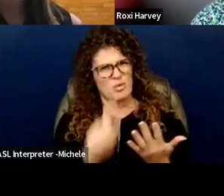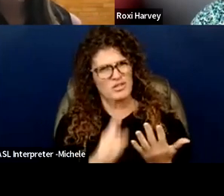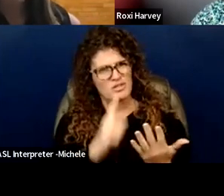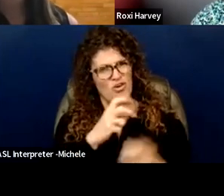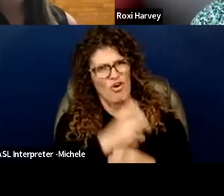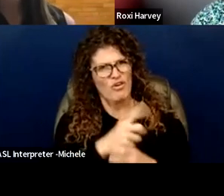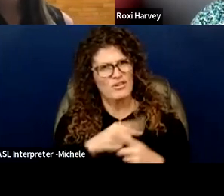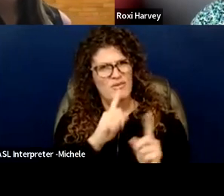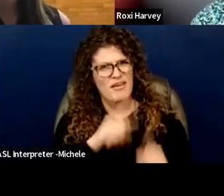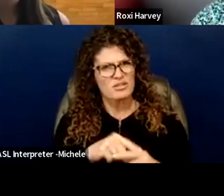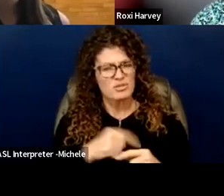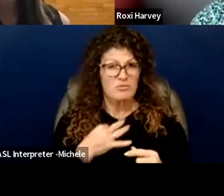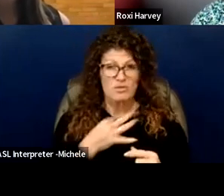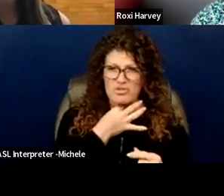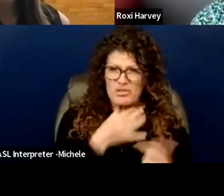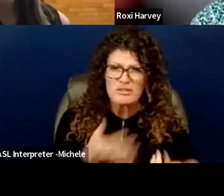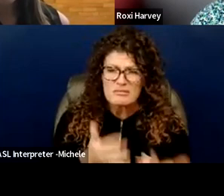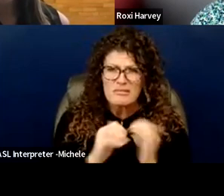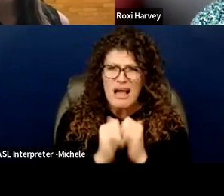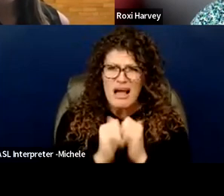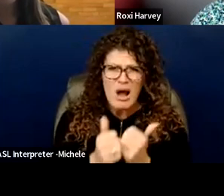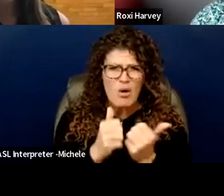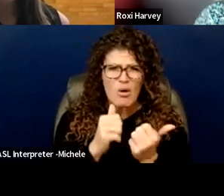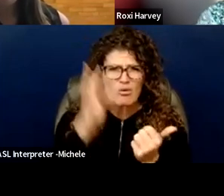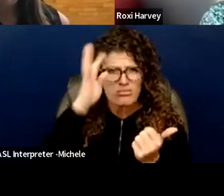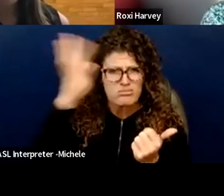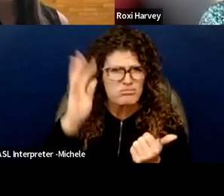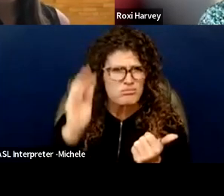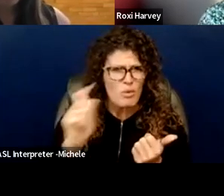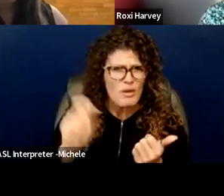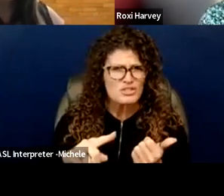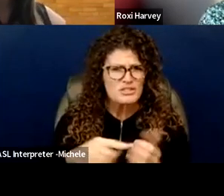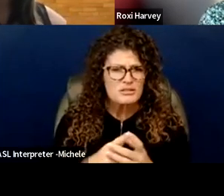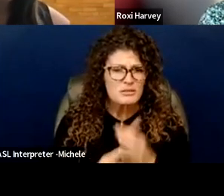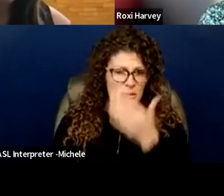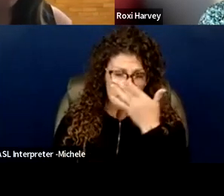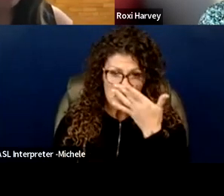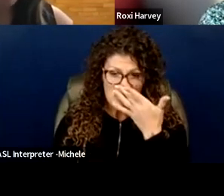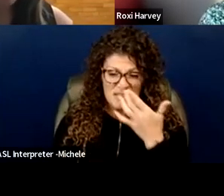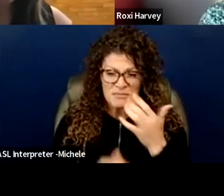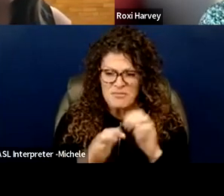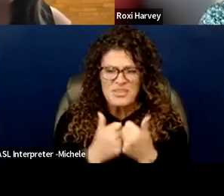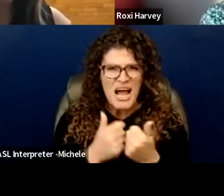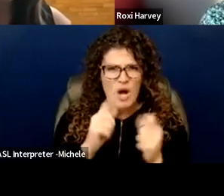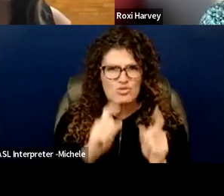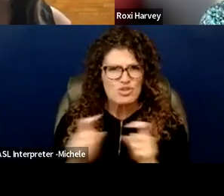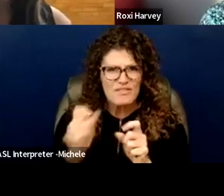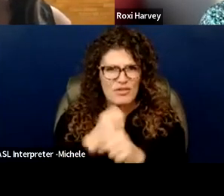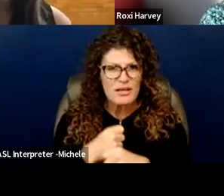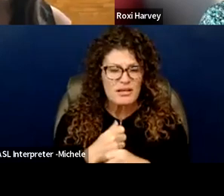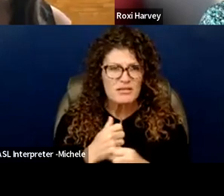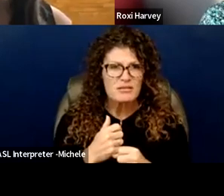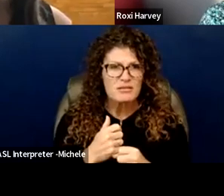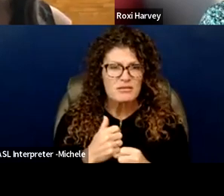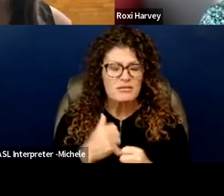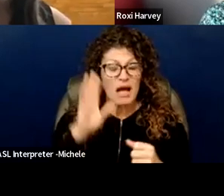hard to answer. And I was just curious how the questions were come up with and how the survey was created in first place too. So that was a lot of